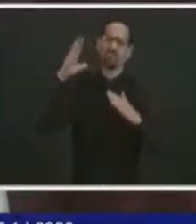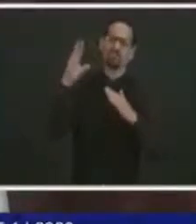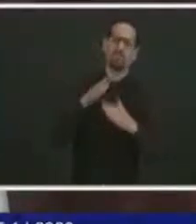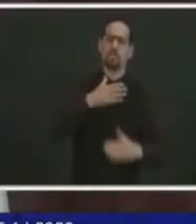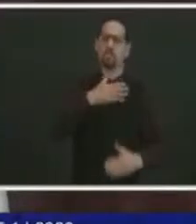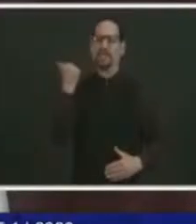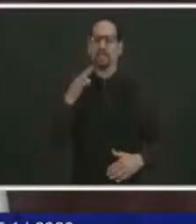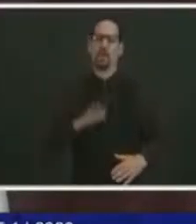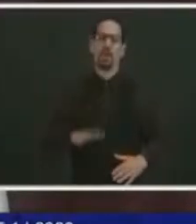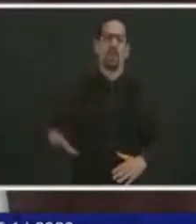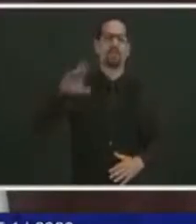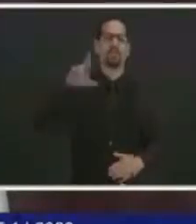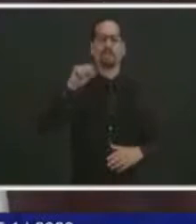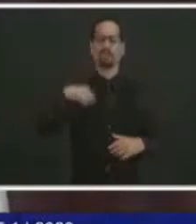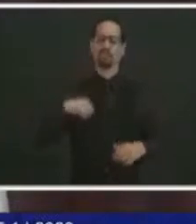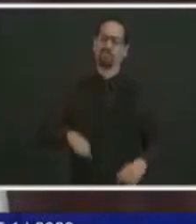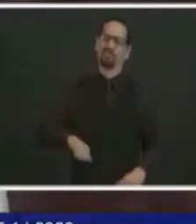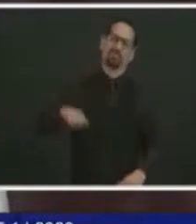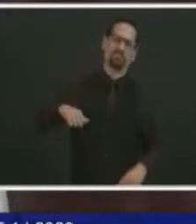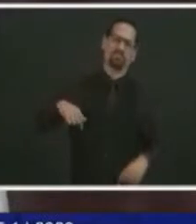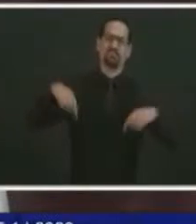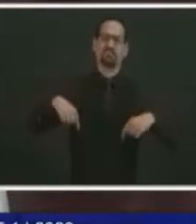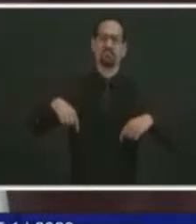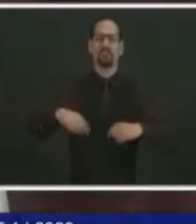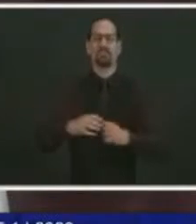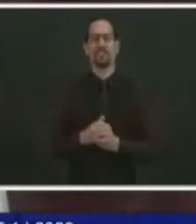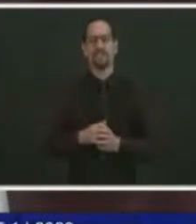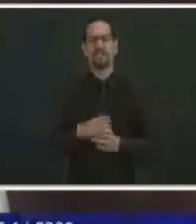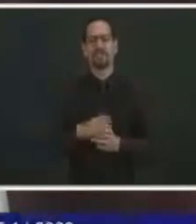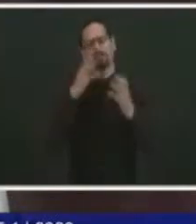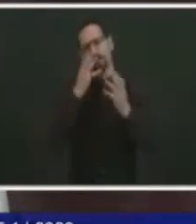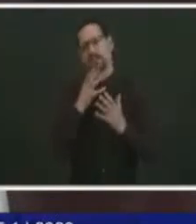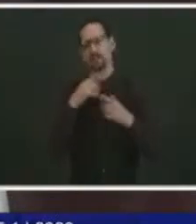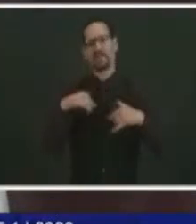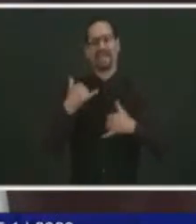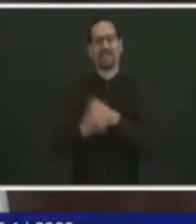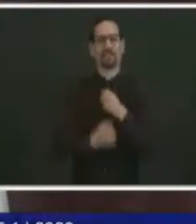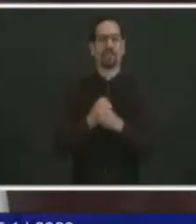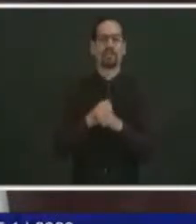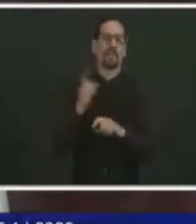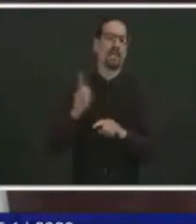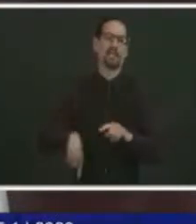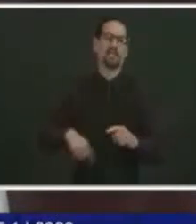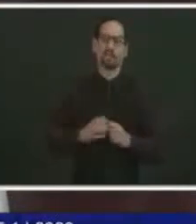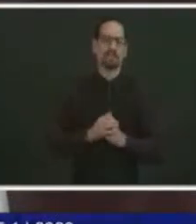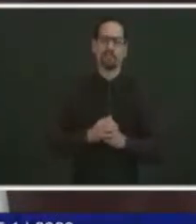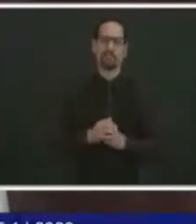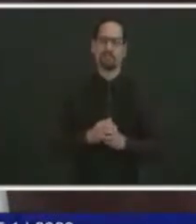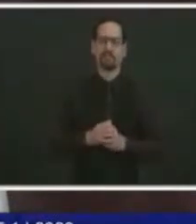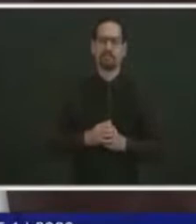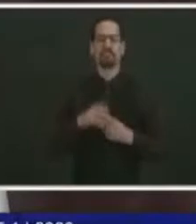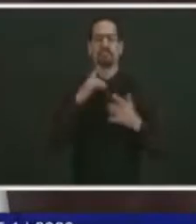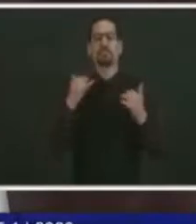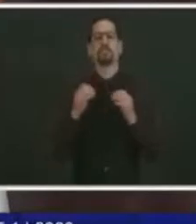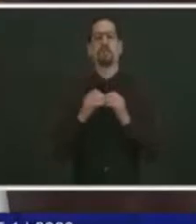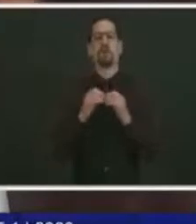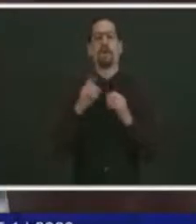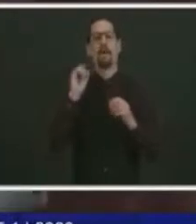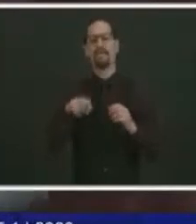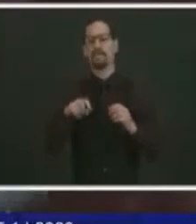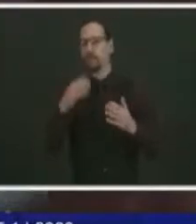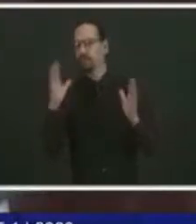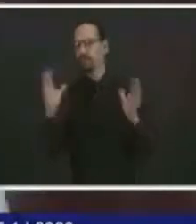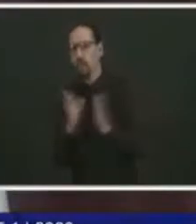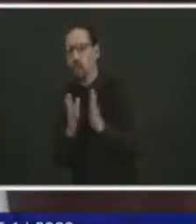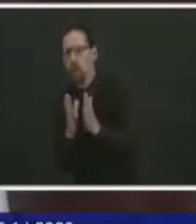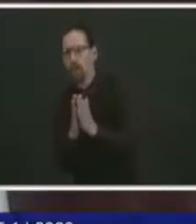it. Unfortunately, this year, I guess our celebrations will be a little more subdued, or at least